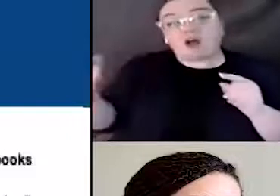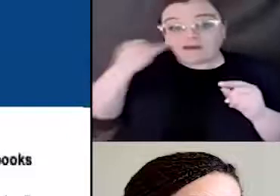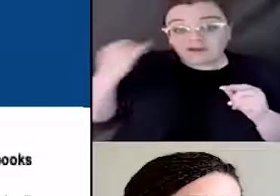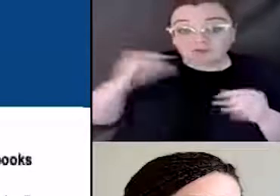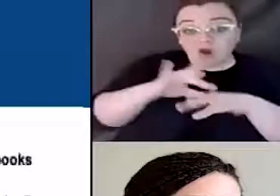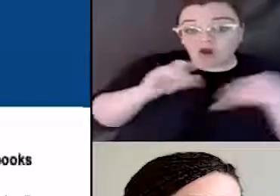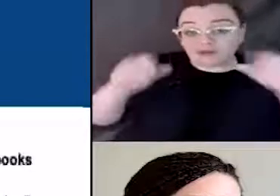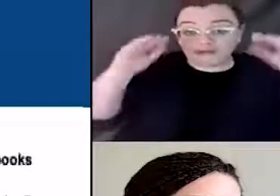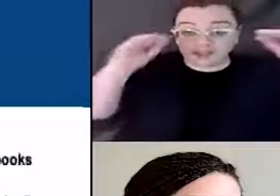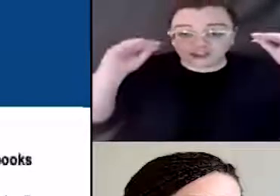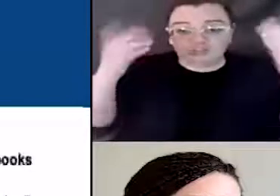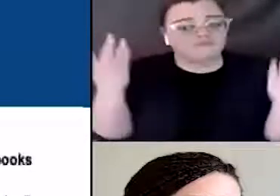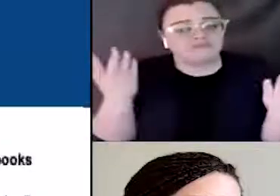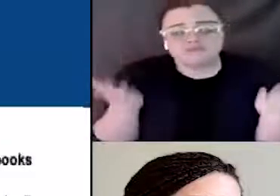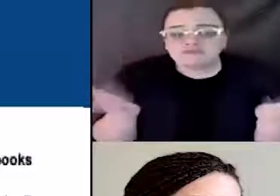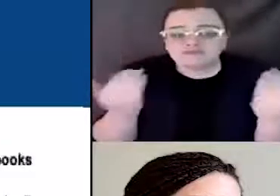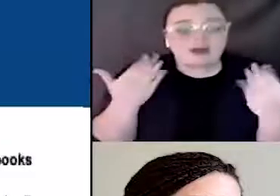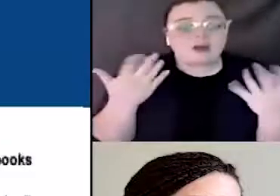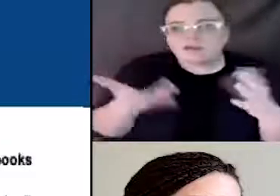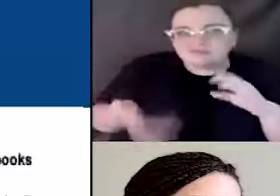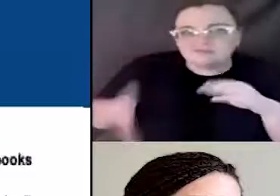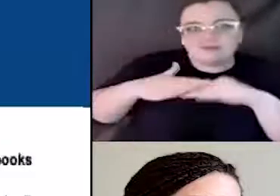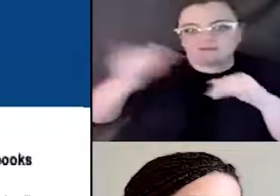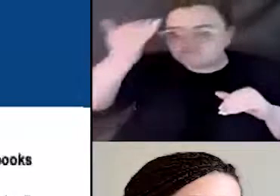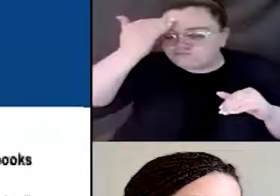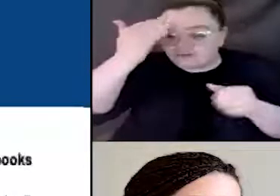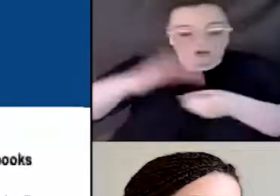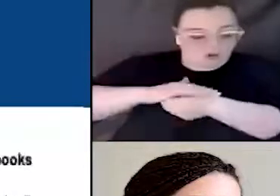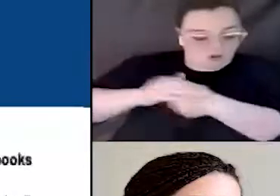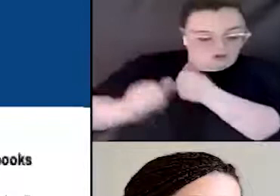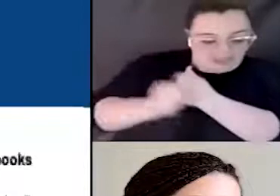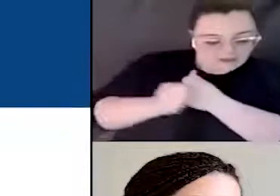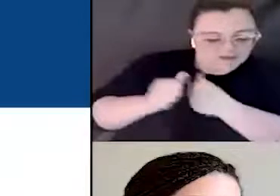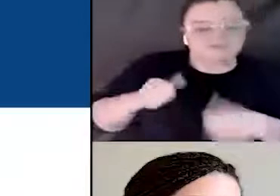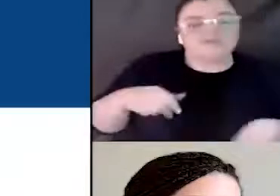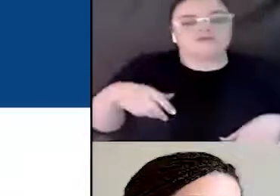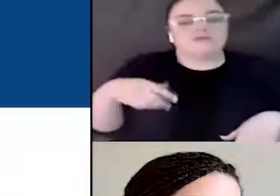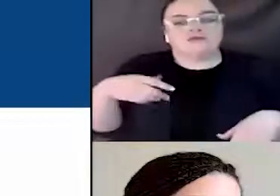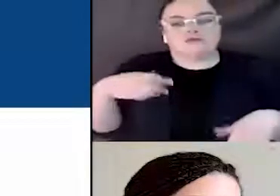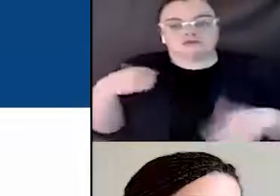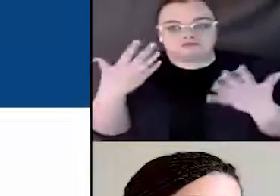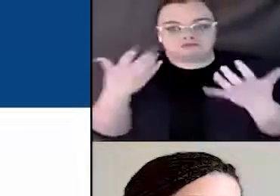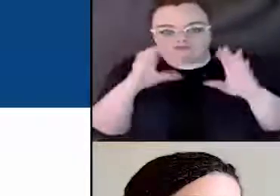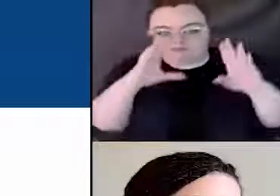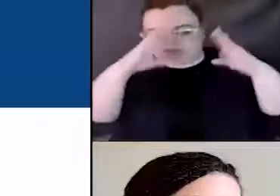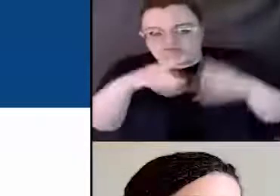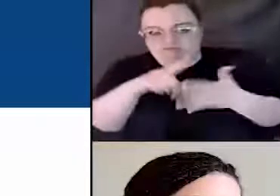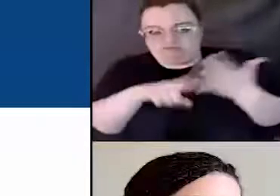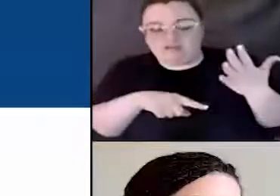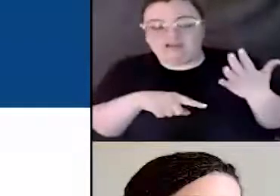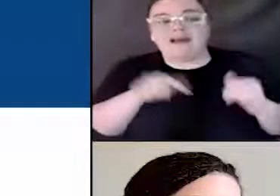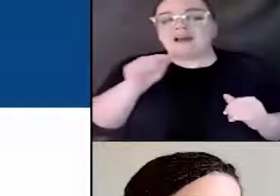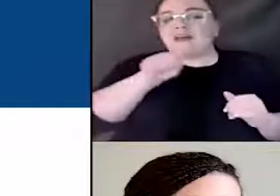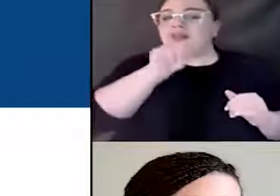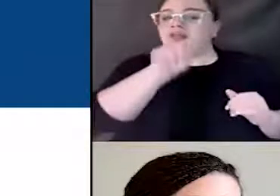education, raising awareness of local hazards, those types of things, you can propose those too. So this is the likely